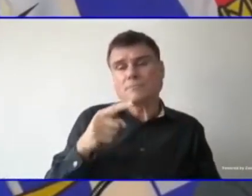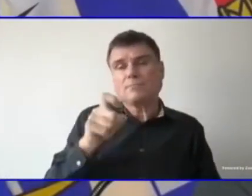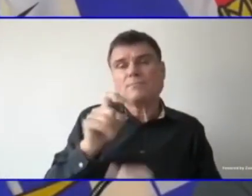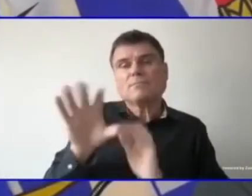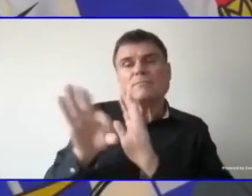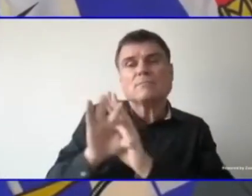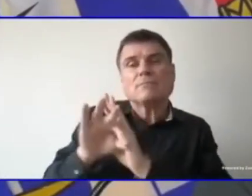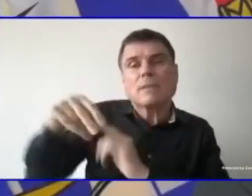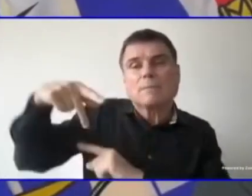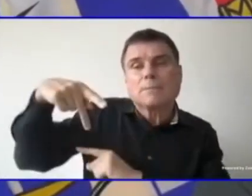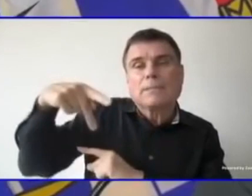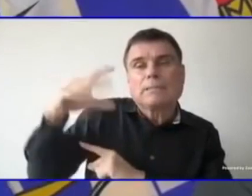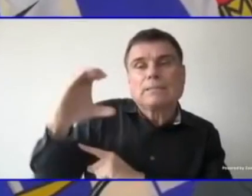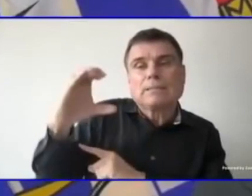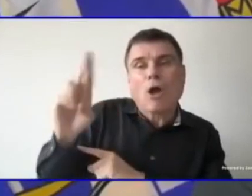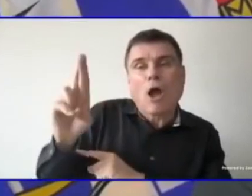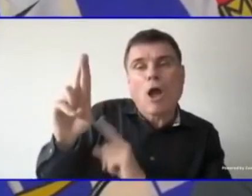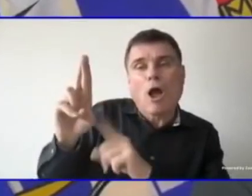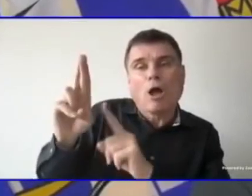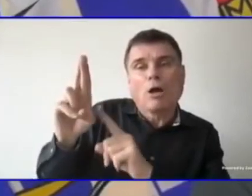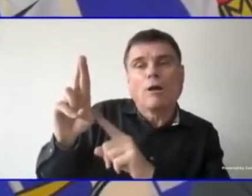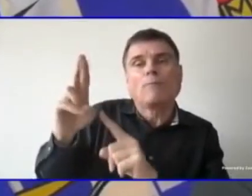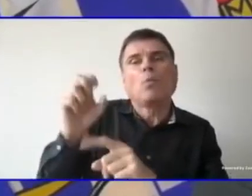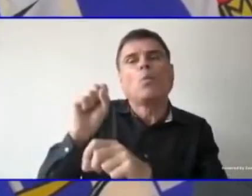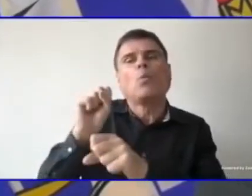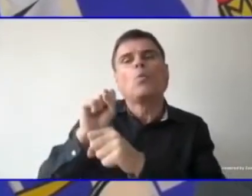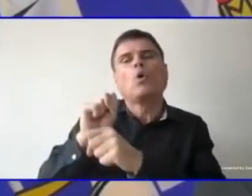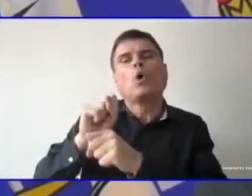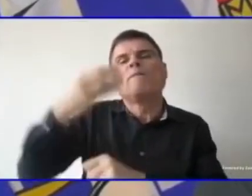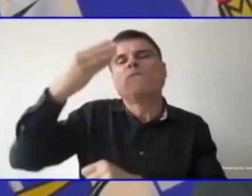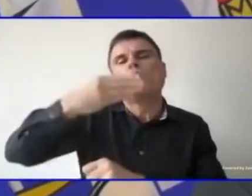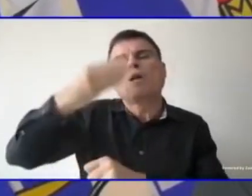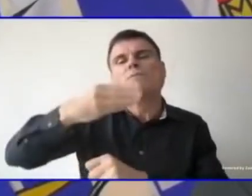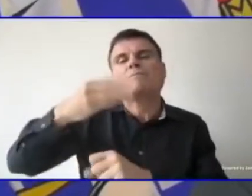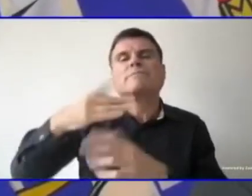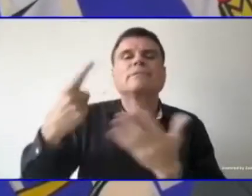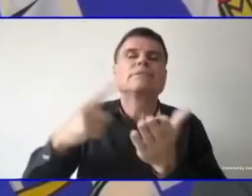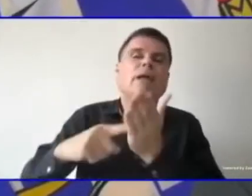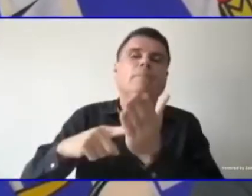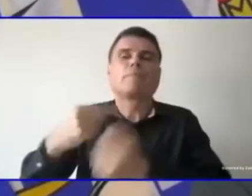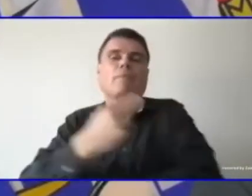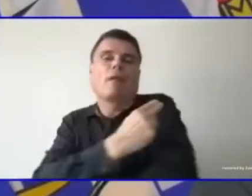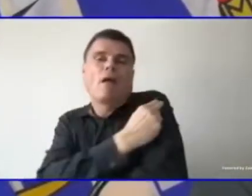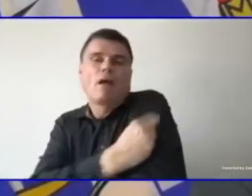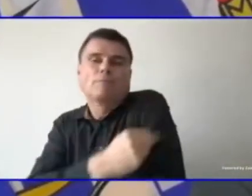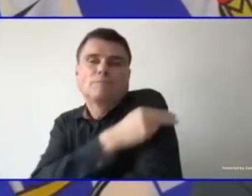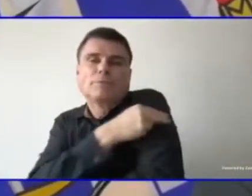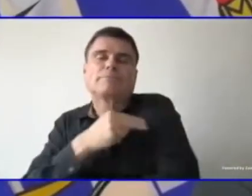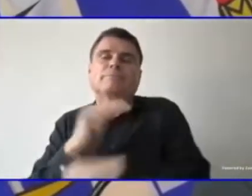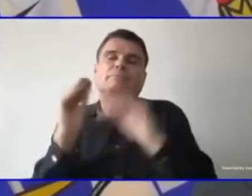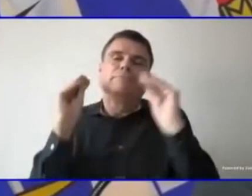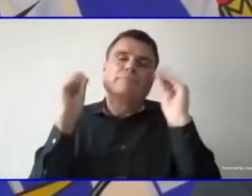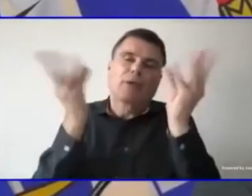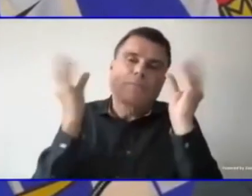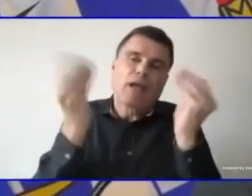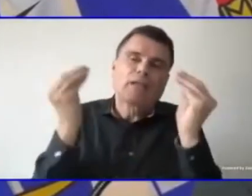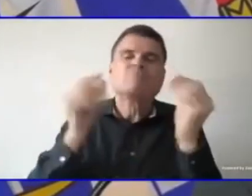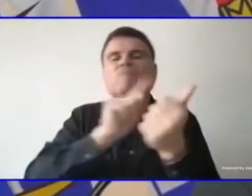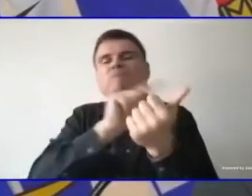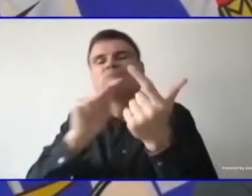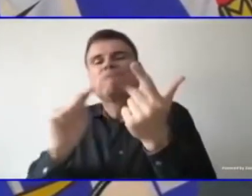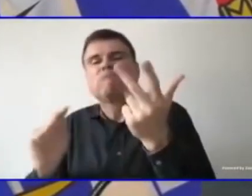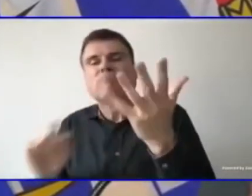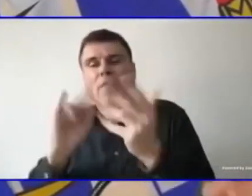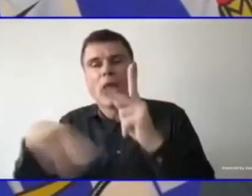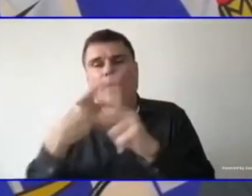need to be able to go into work. I encourage everybody to go to the BC CDC Symptom Checker online. It's a good tool